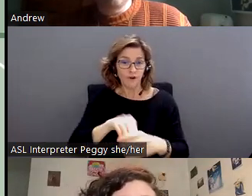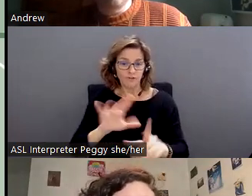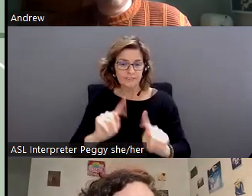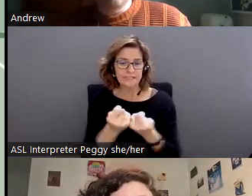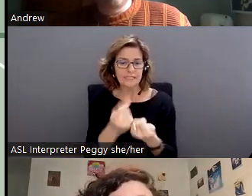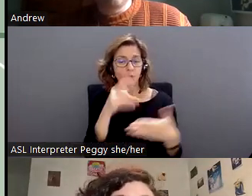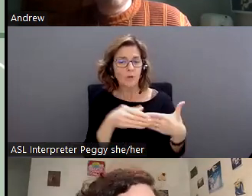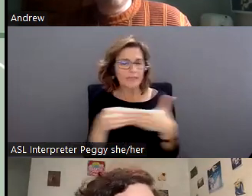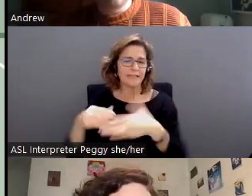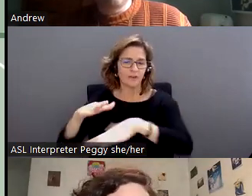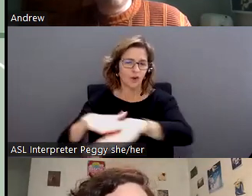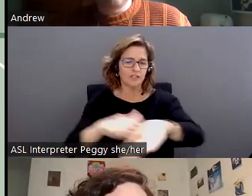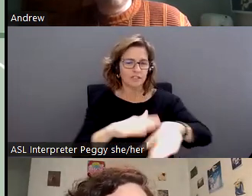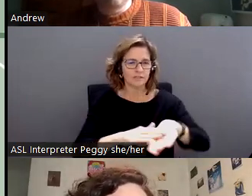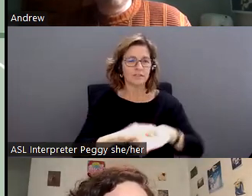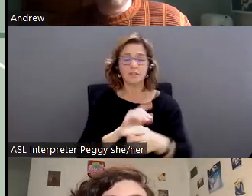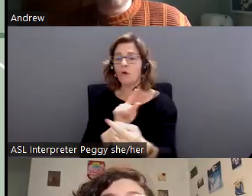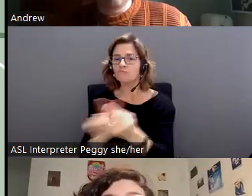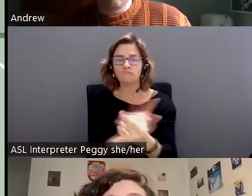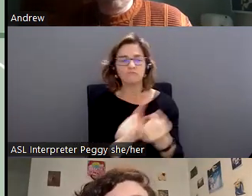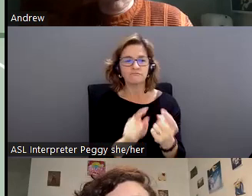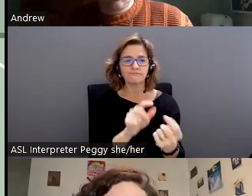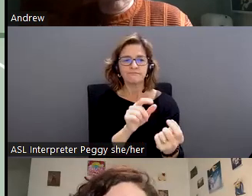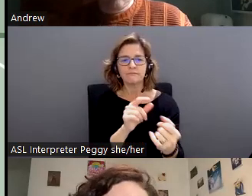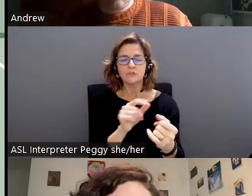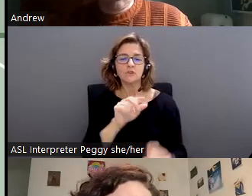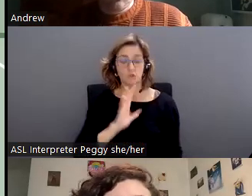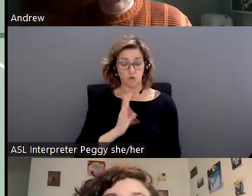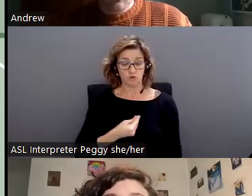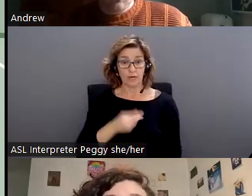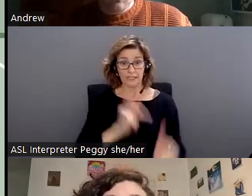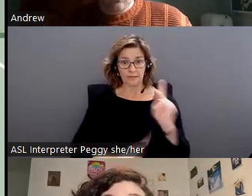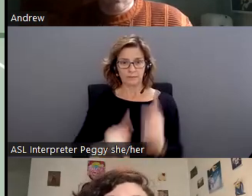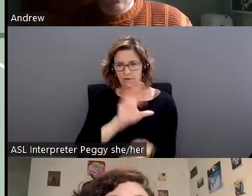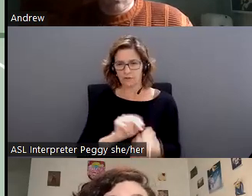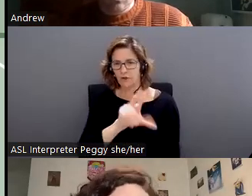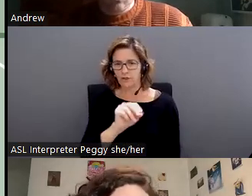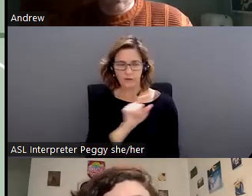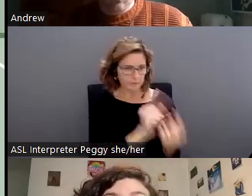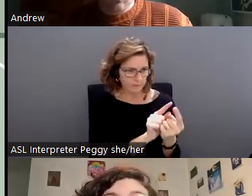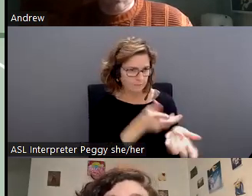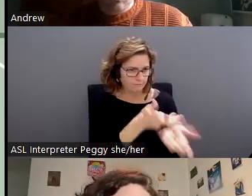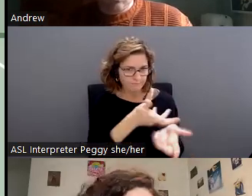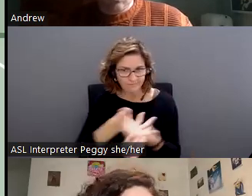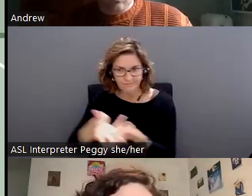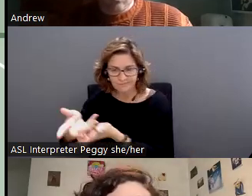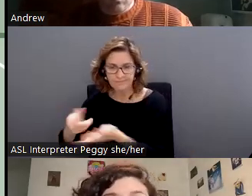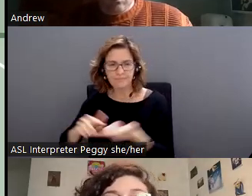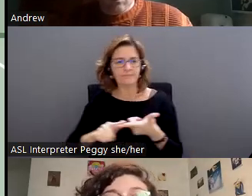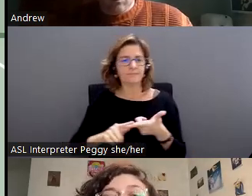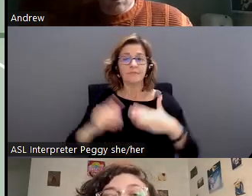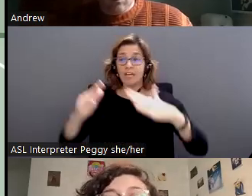consultation, spoke to 30 trans individuals, had, you know, specific individual interviews, shelter